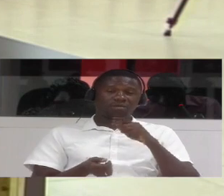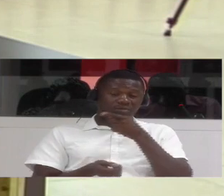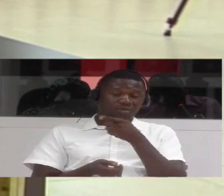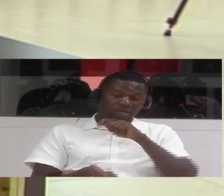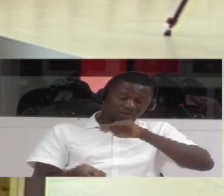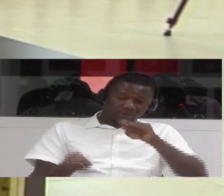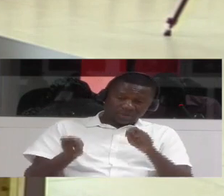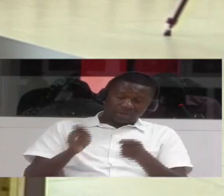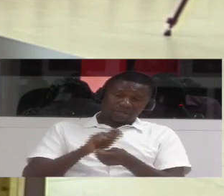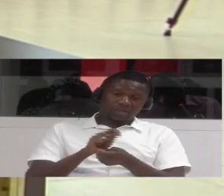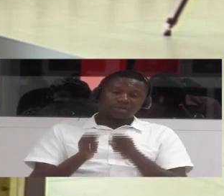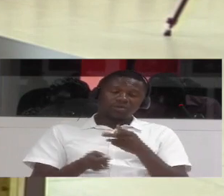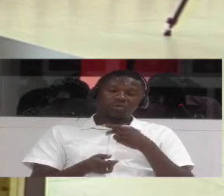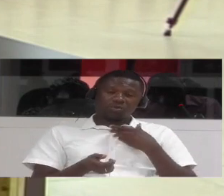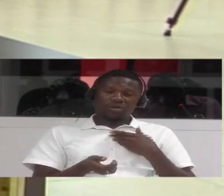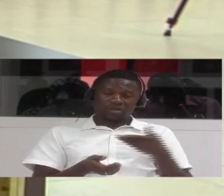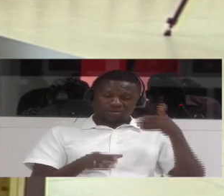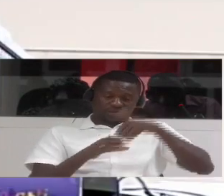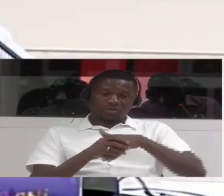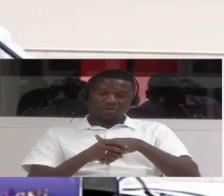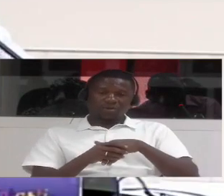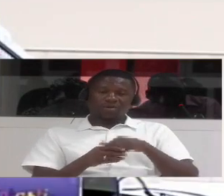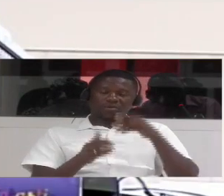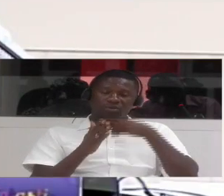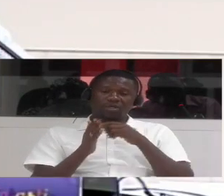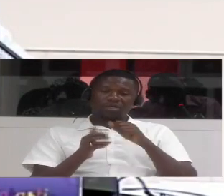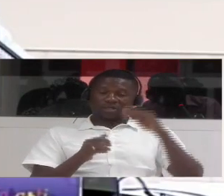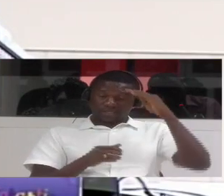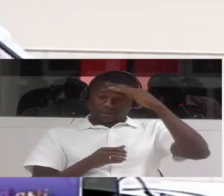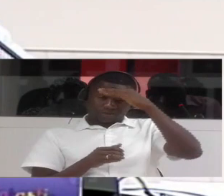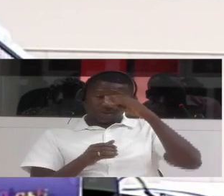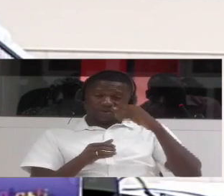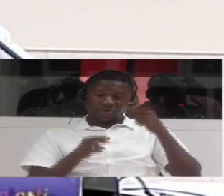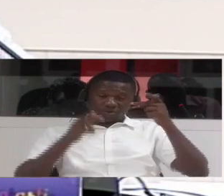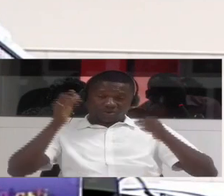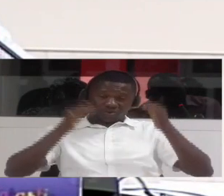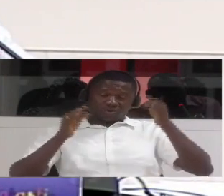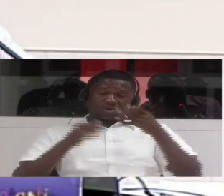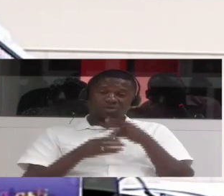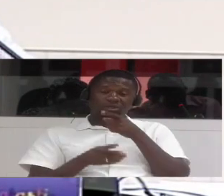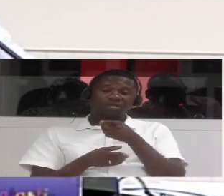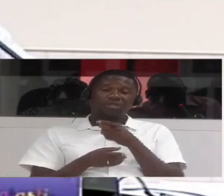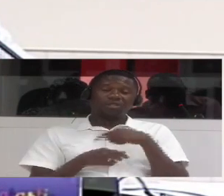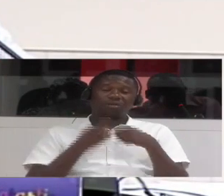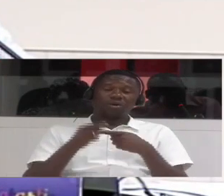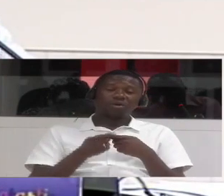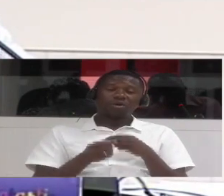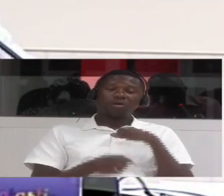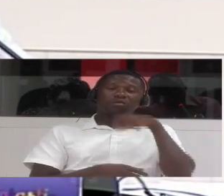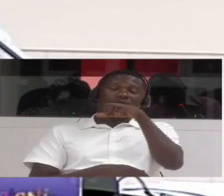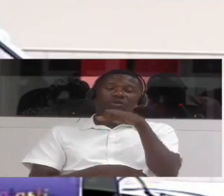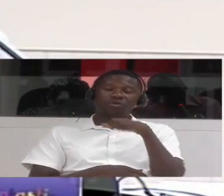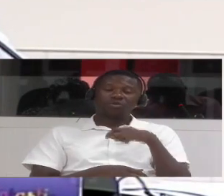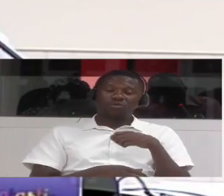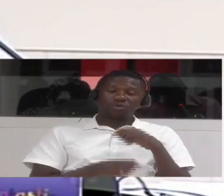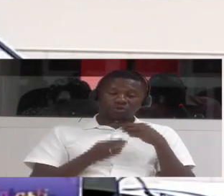they inserted a provision in the criminal code. This provision is on false publication and